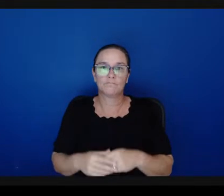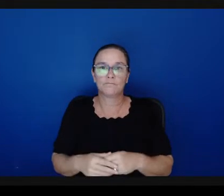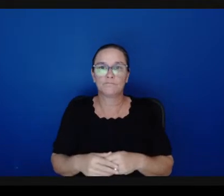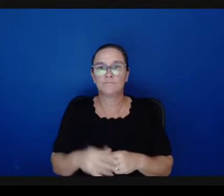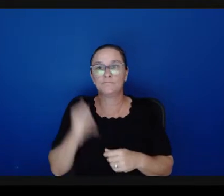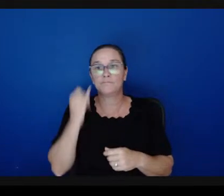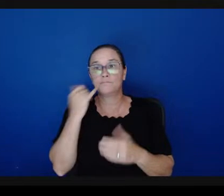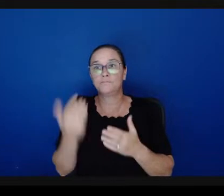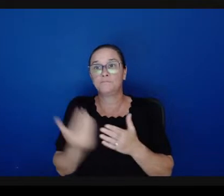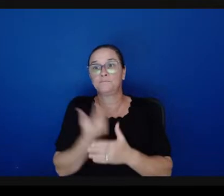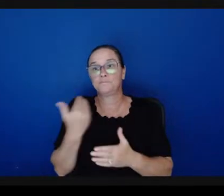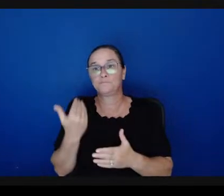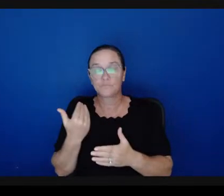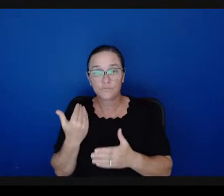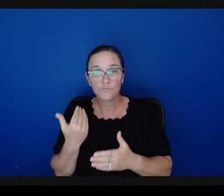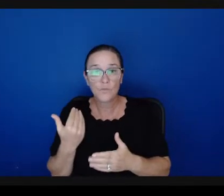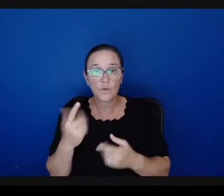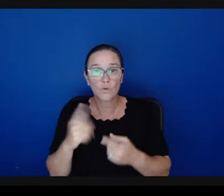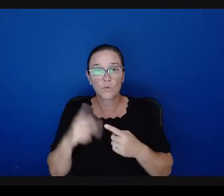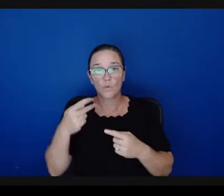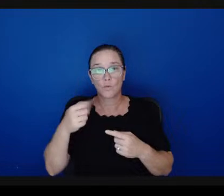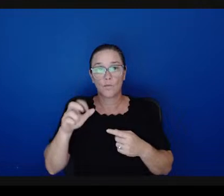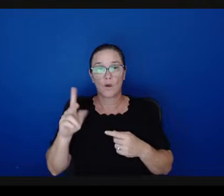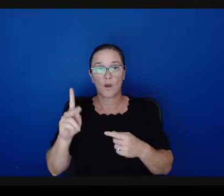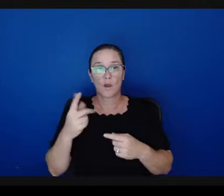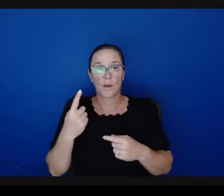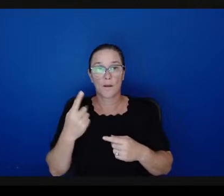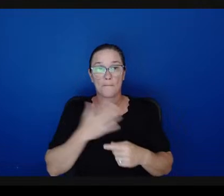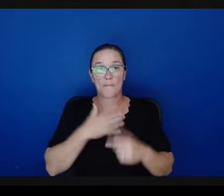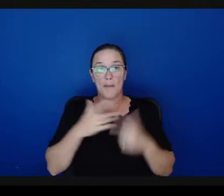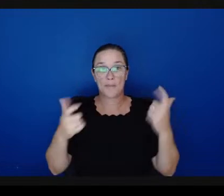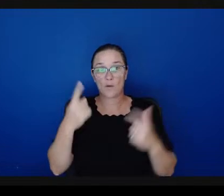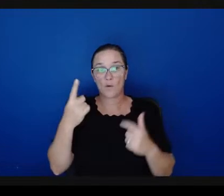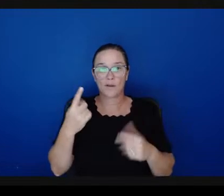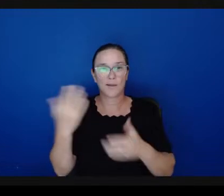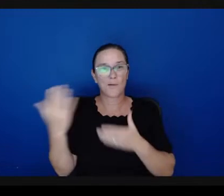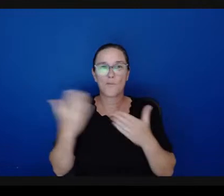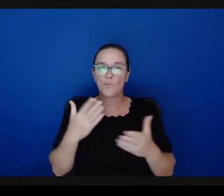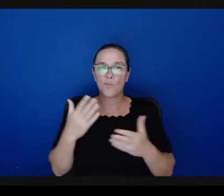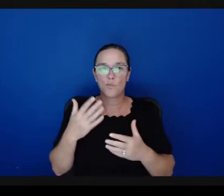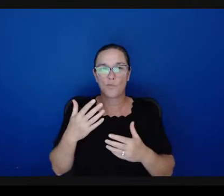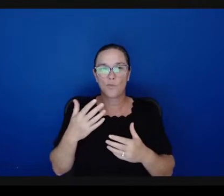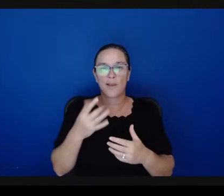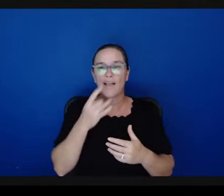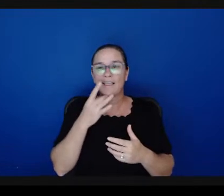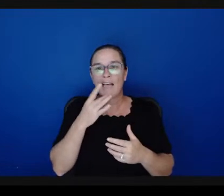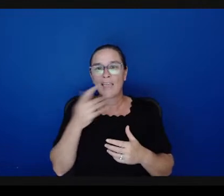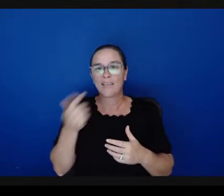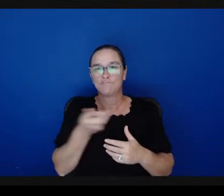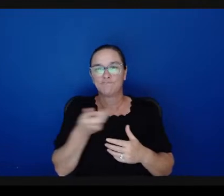need some information or just a reminder. My big one up there is bring a flashlight. Bring a flashlight.